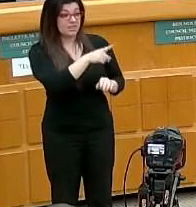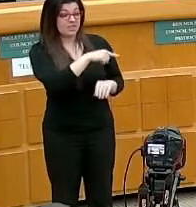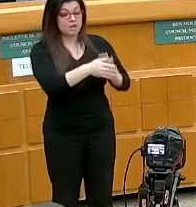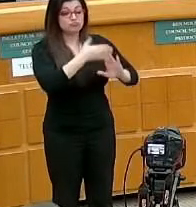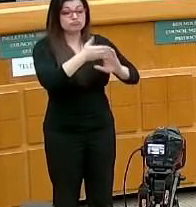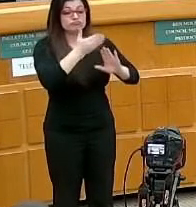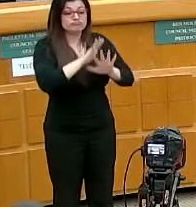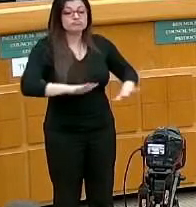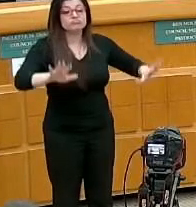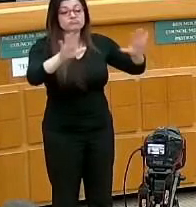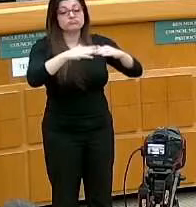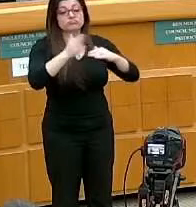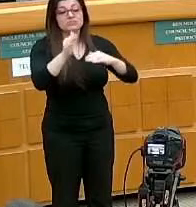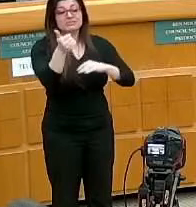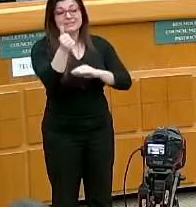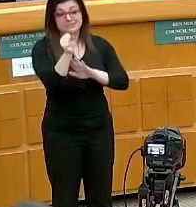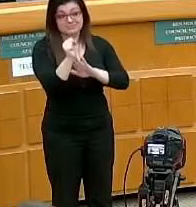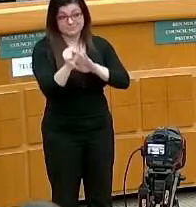operate.